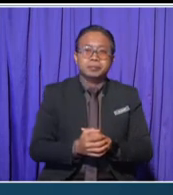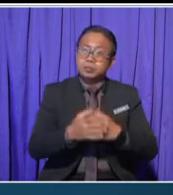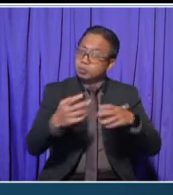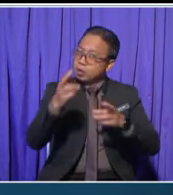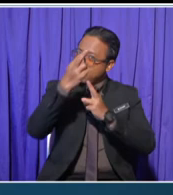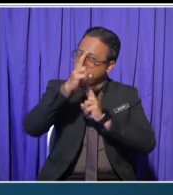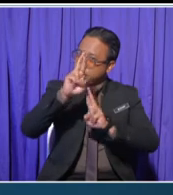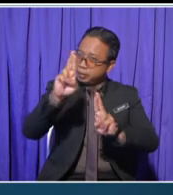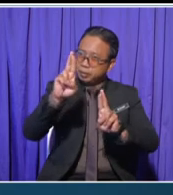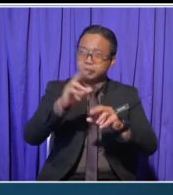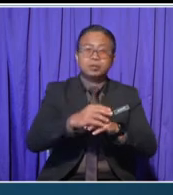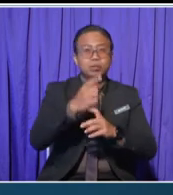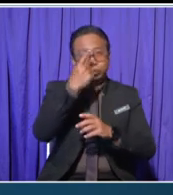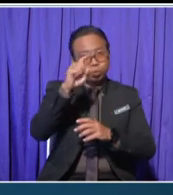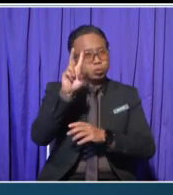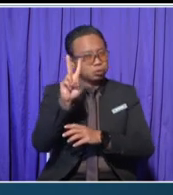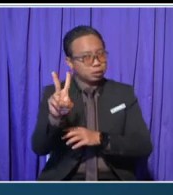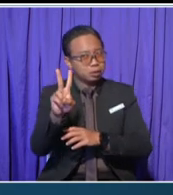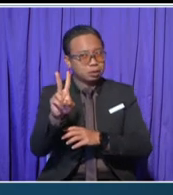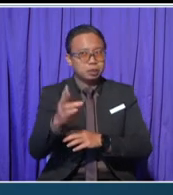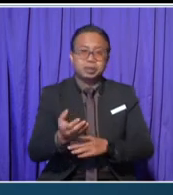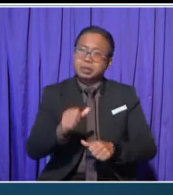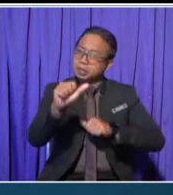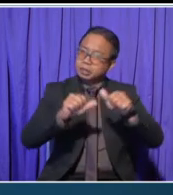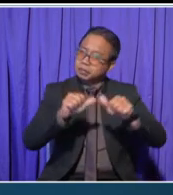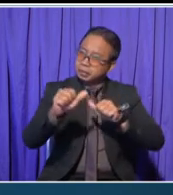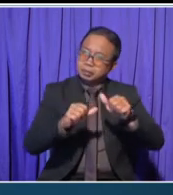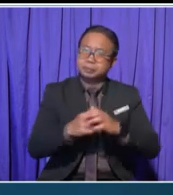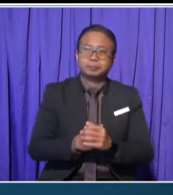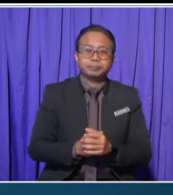Are you ready for your second hands-on activity?